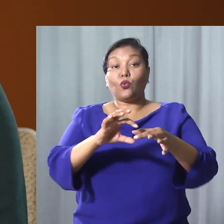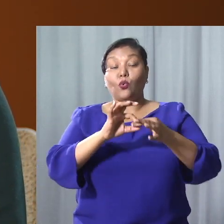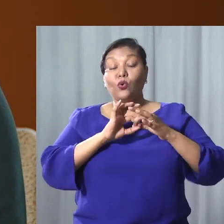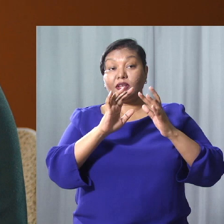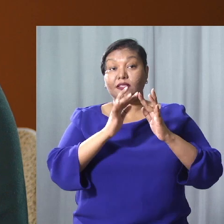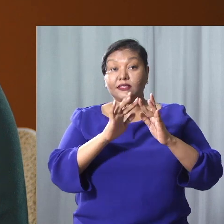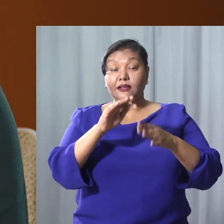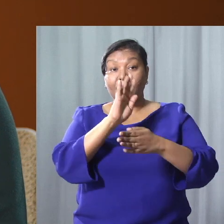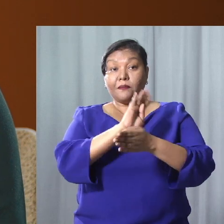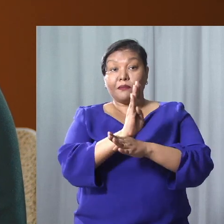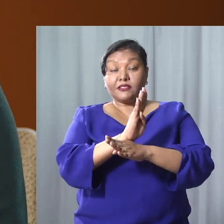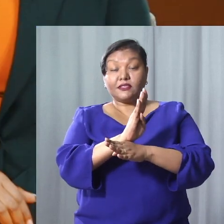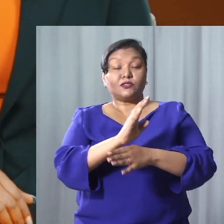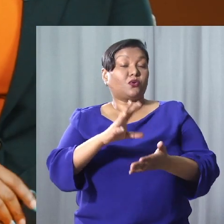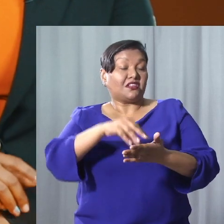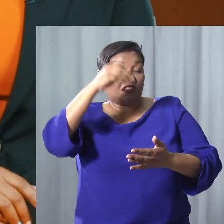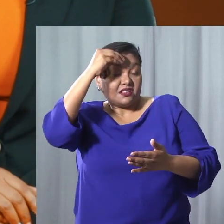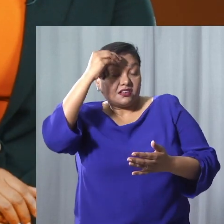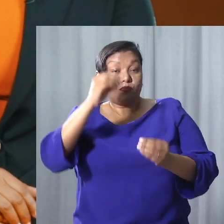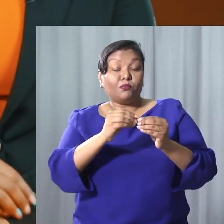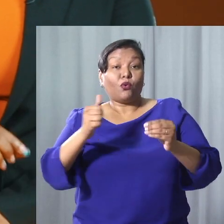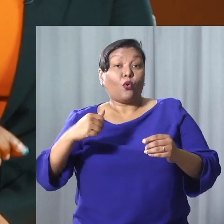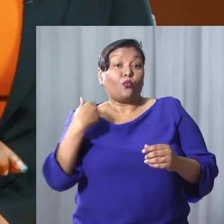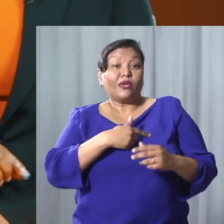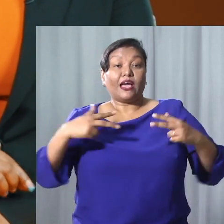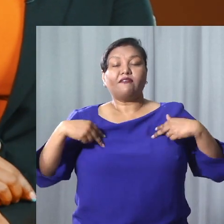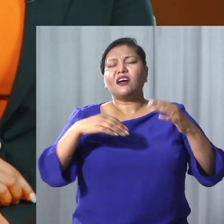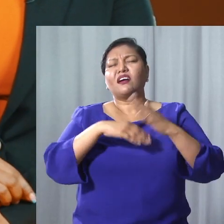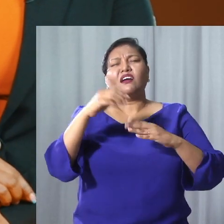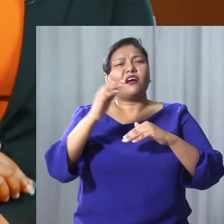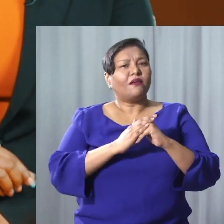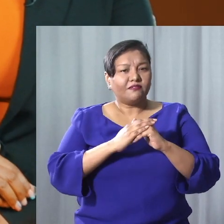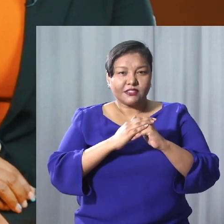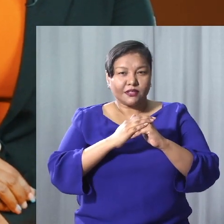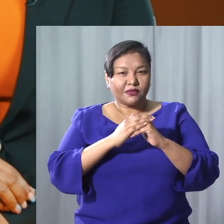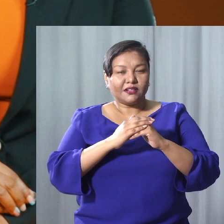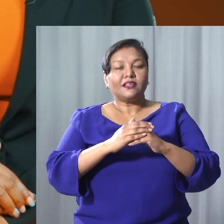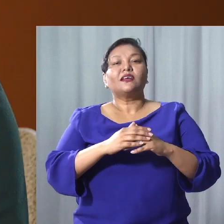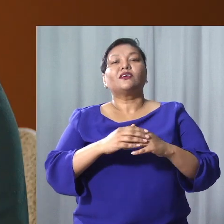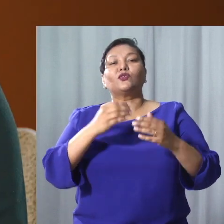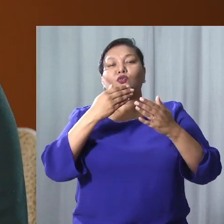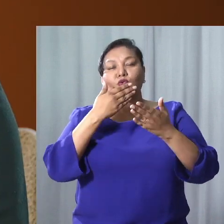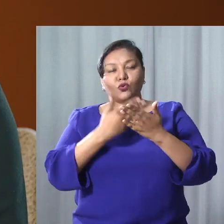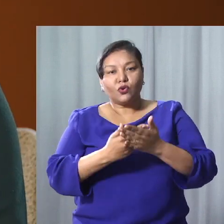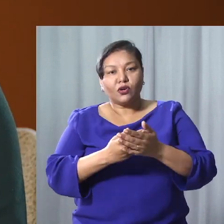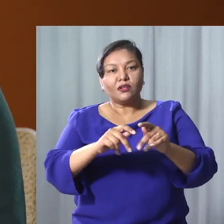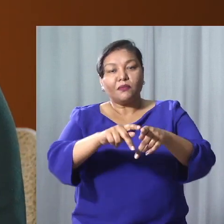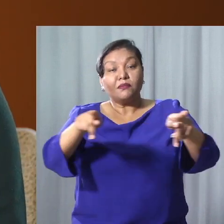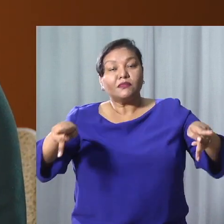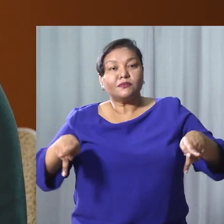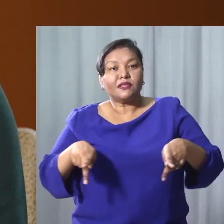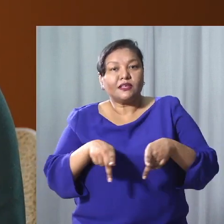or keep you informed. We provide a comfortable and information-rich